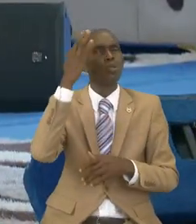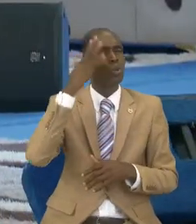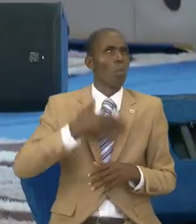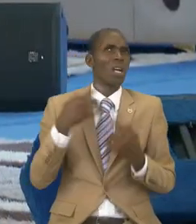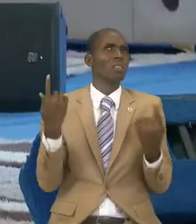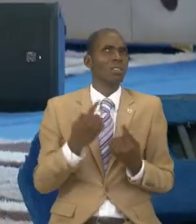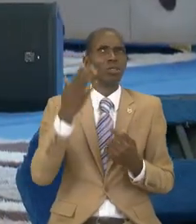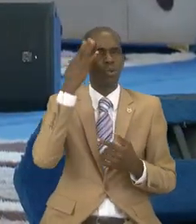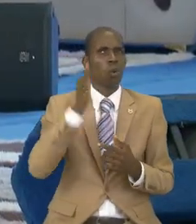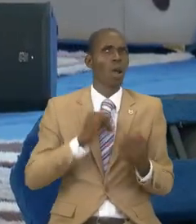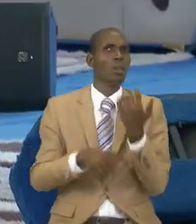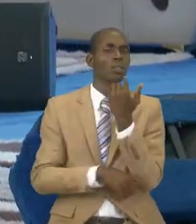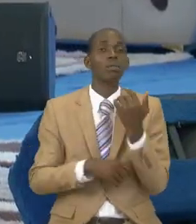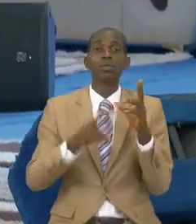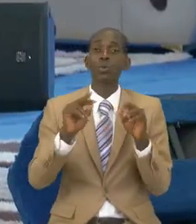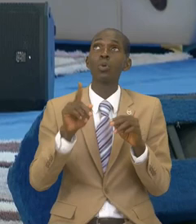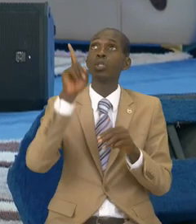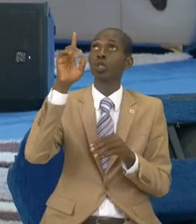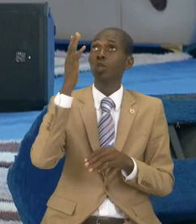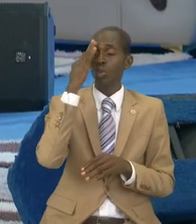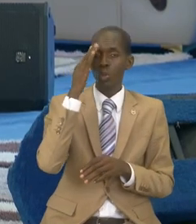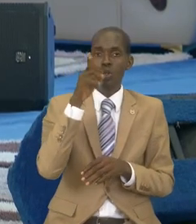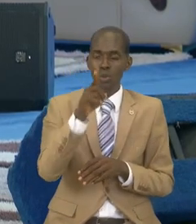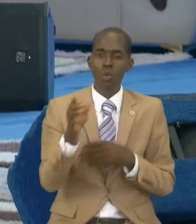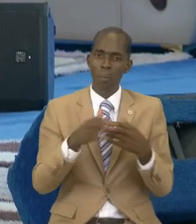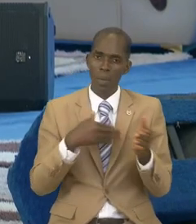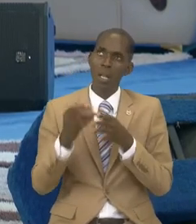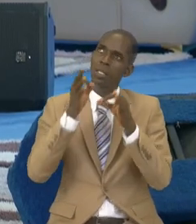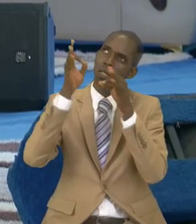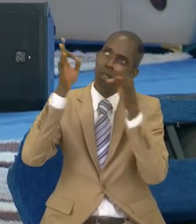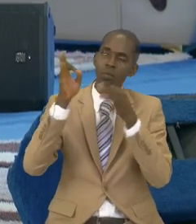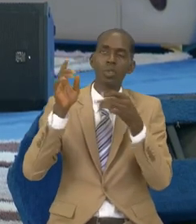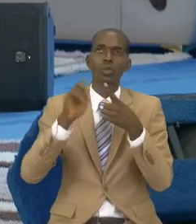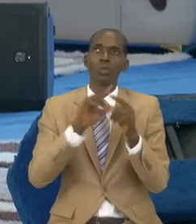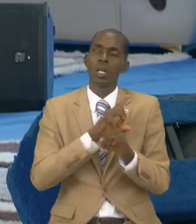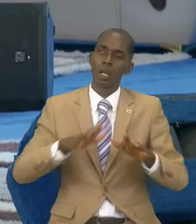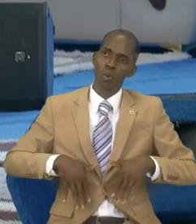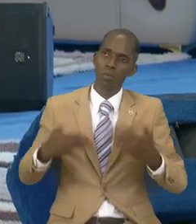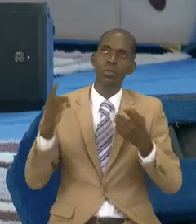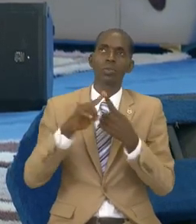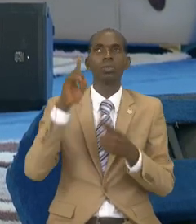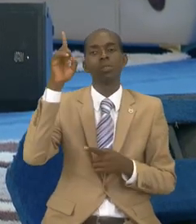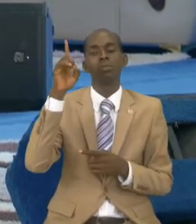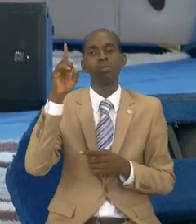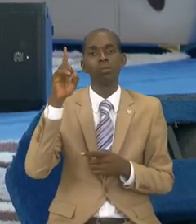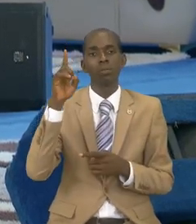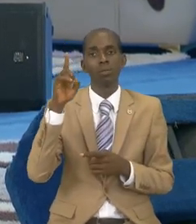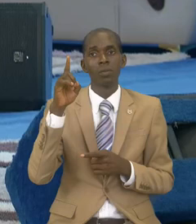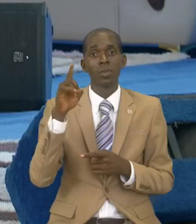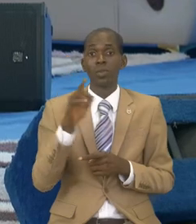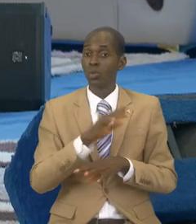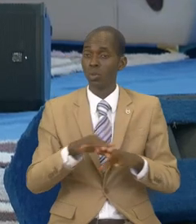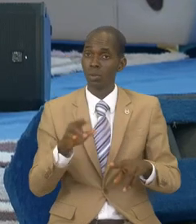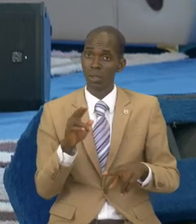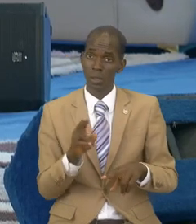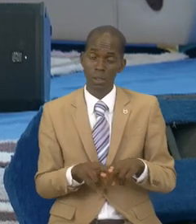the Lord until the rest of my life, for the rest of my life. Raise up your hand and stand up. If you're sitting down, but